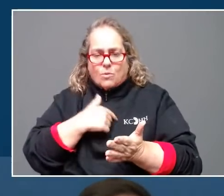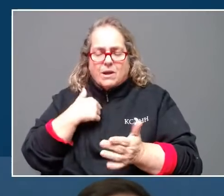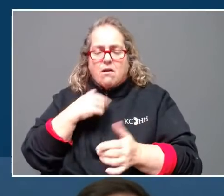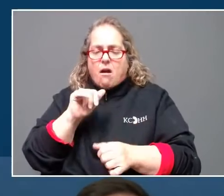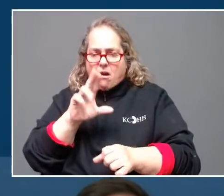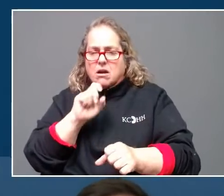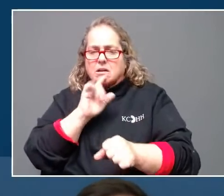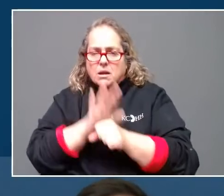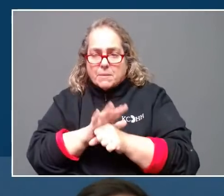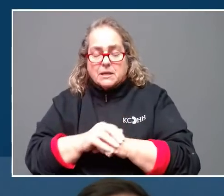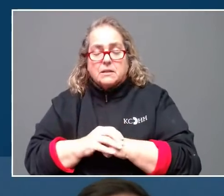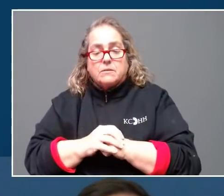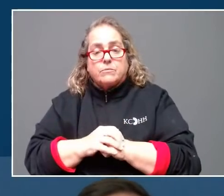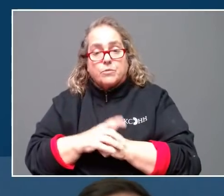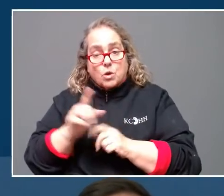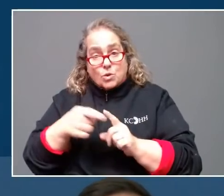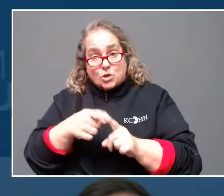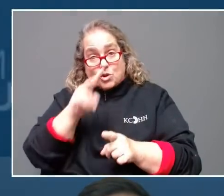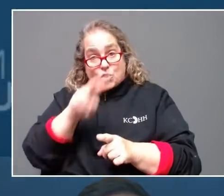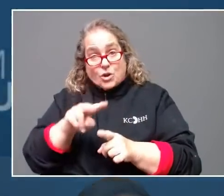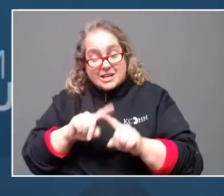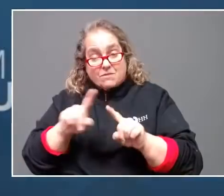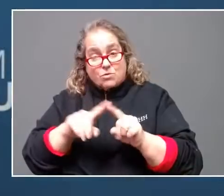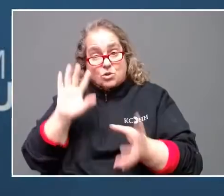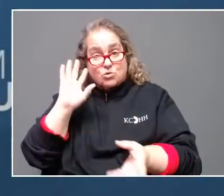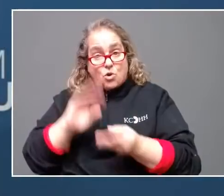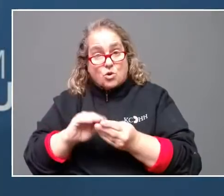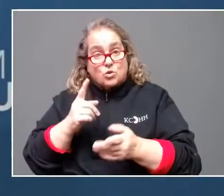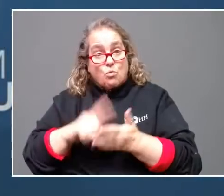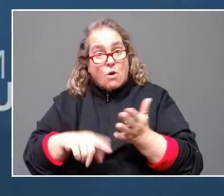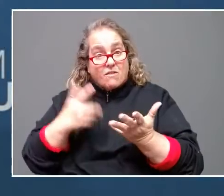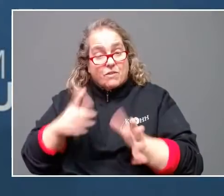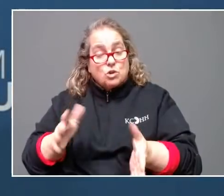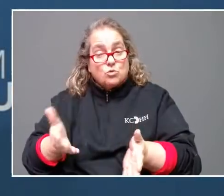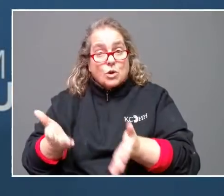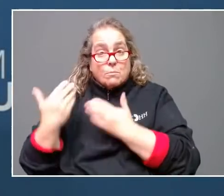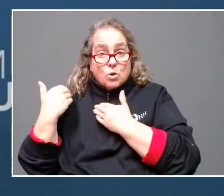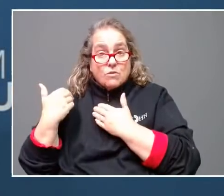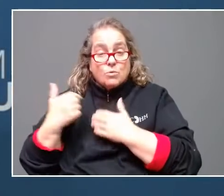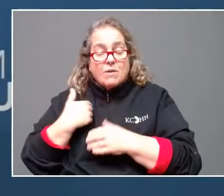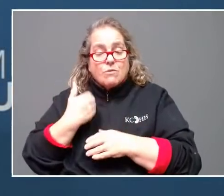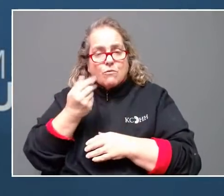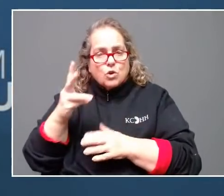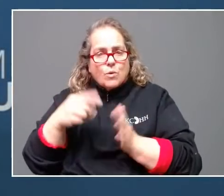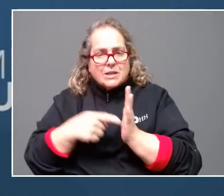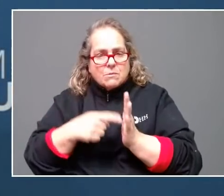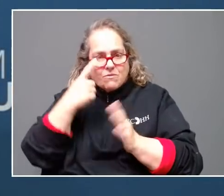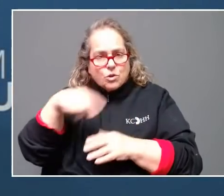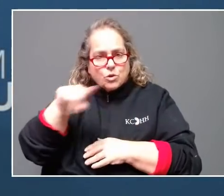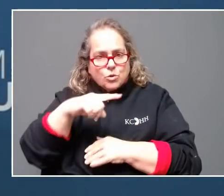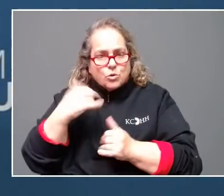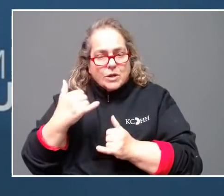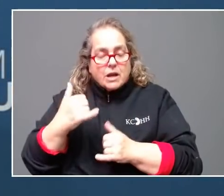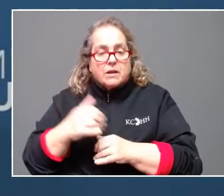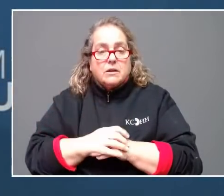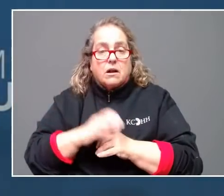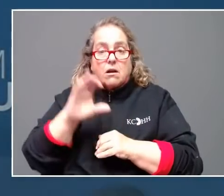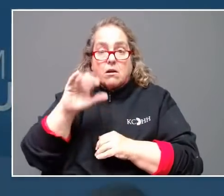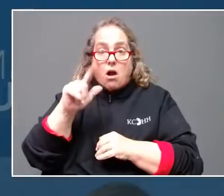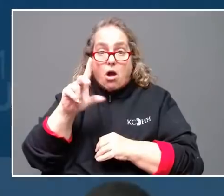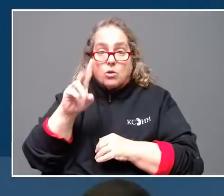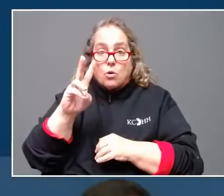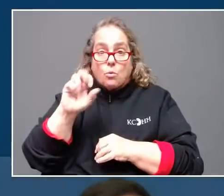look at different totals and what's removed, I think we have just a few examples for you today. For instance, Caldwell County